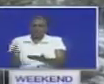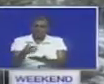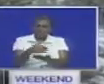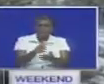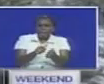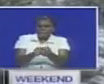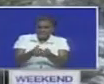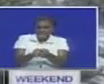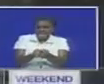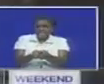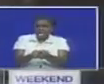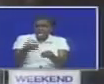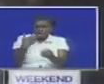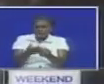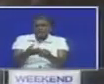cobs to supplement the firewood.